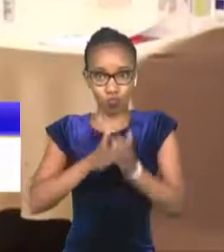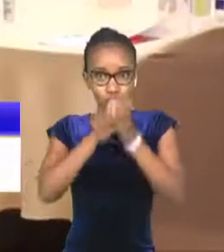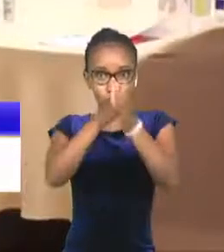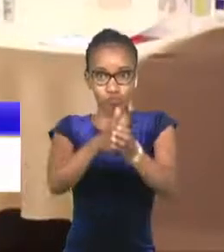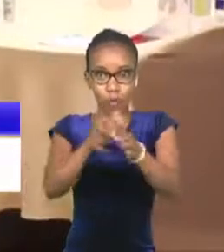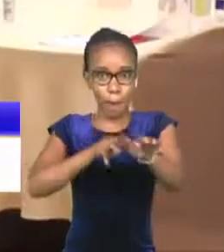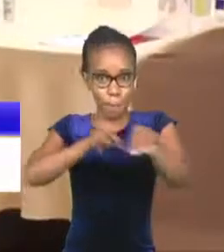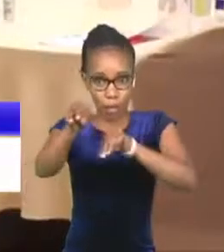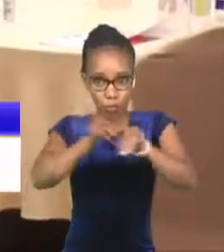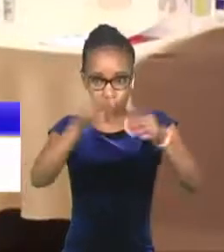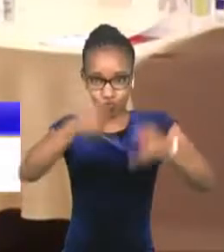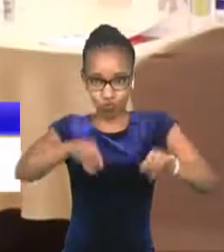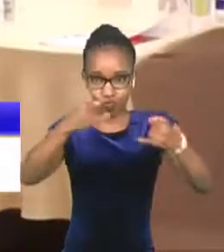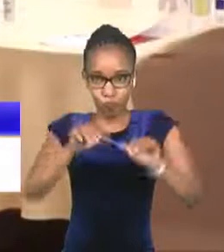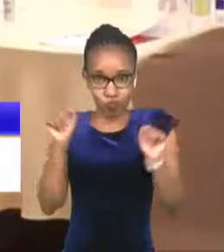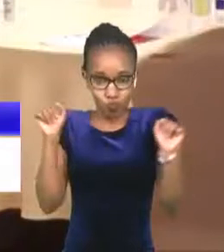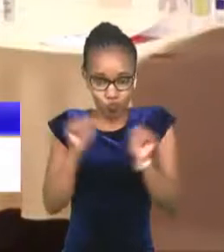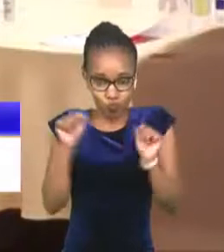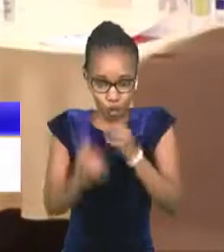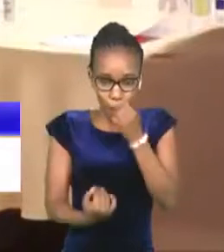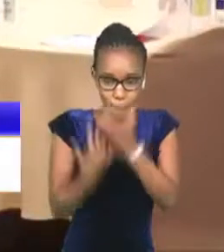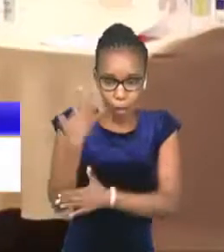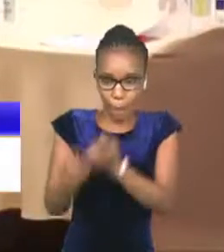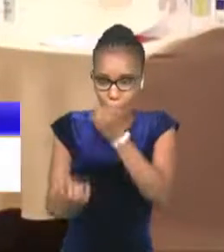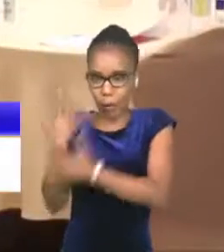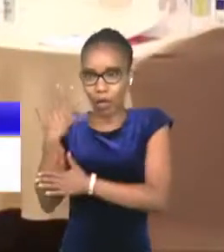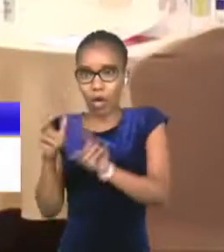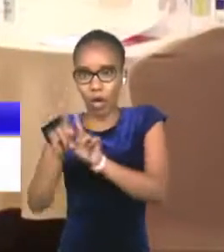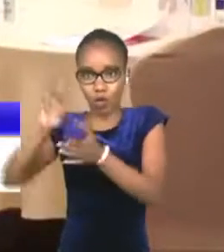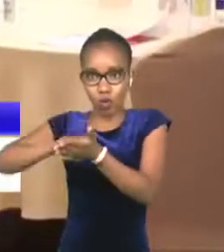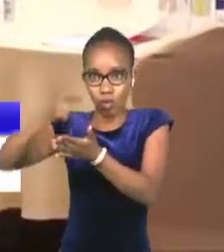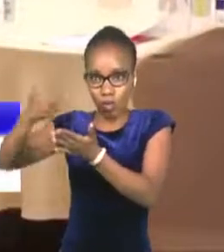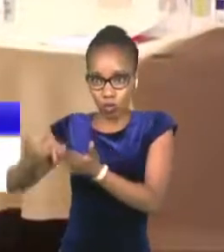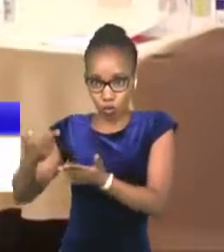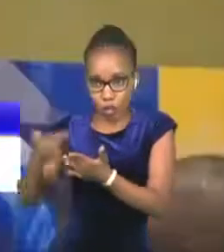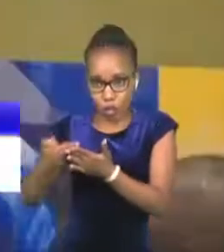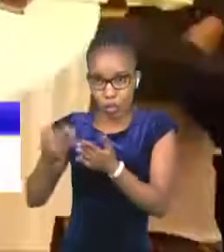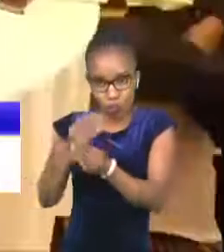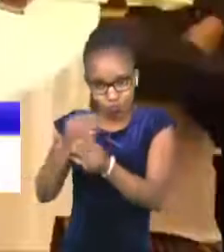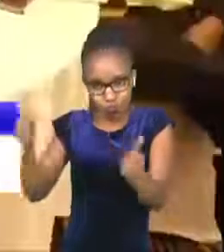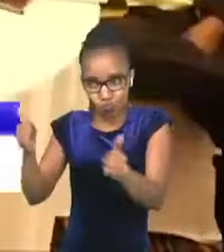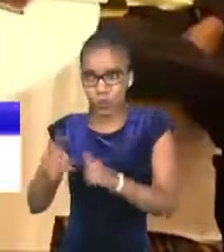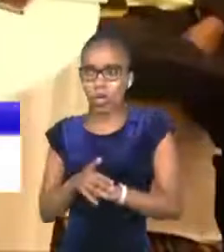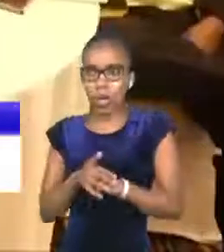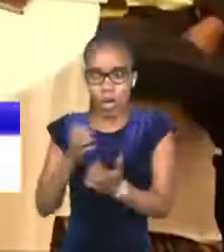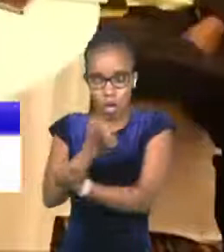and management for implementation of malaria inventions and also bridging malaria resources gaps. A healthy